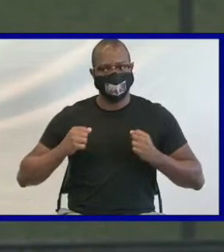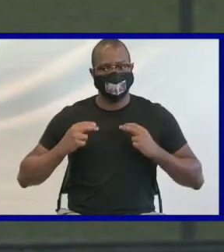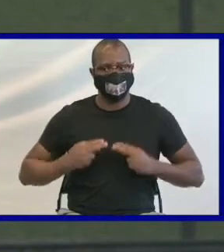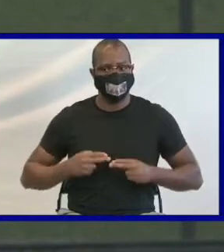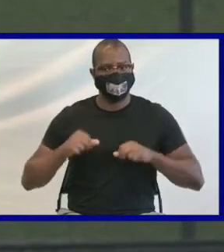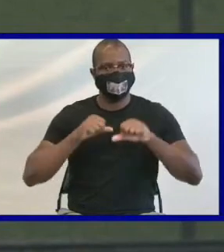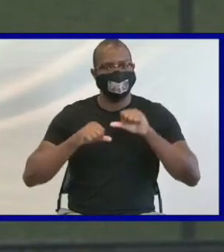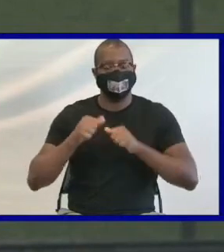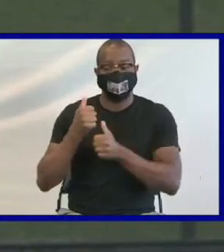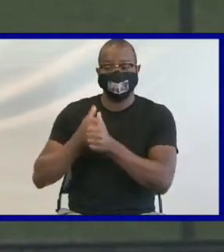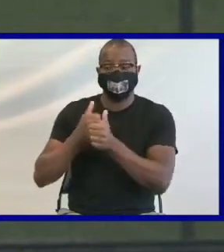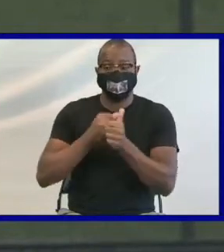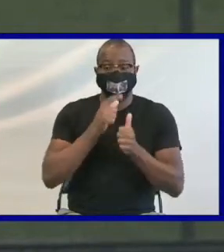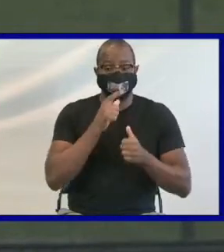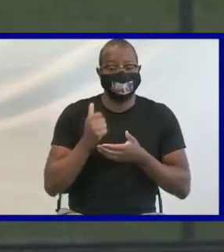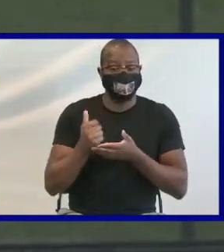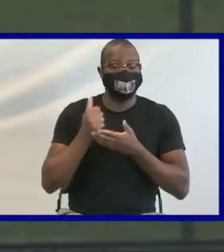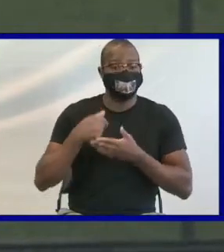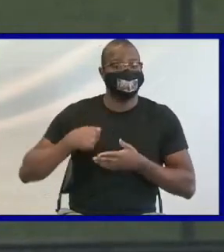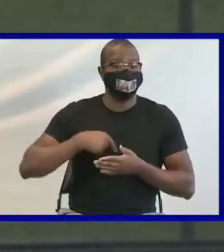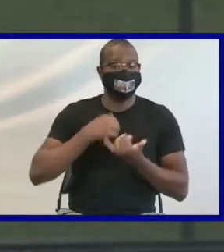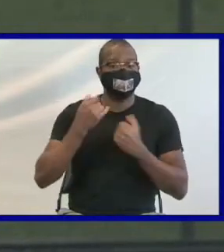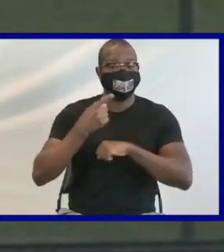today, including our interpreter, Jarvis Eady.